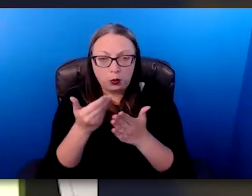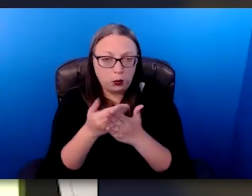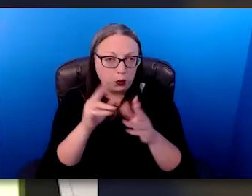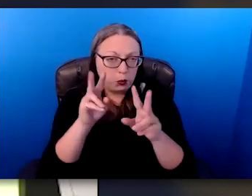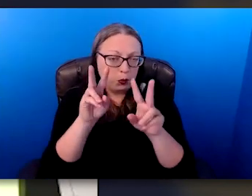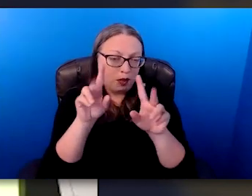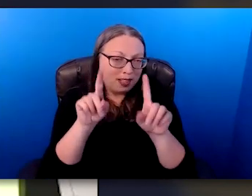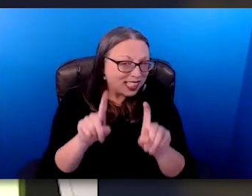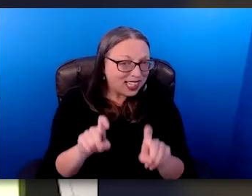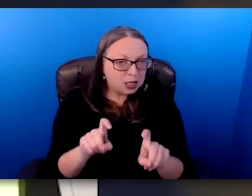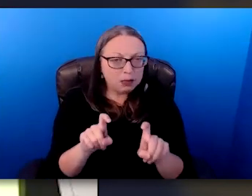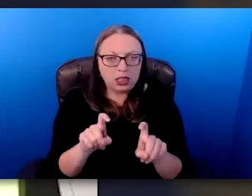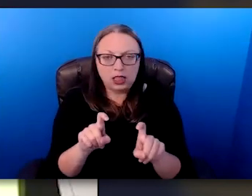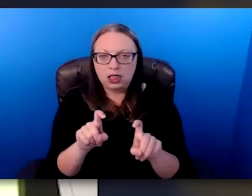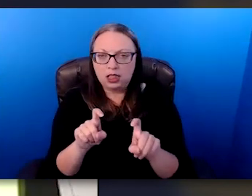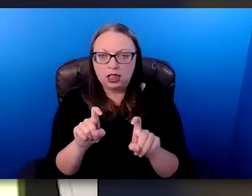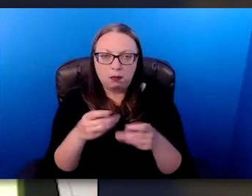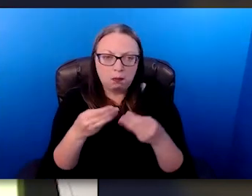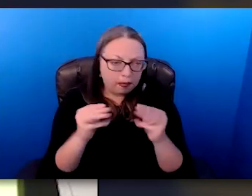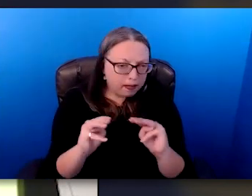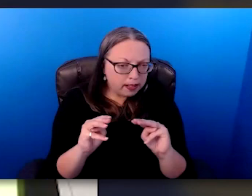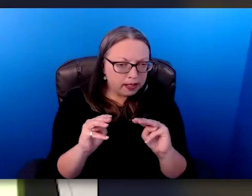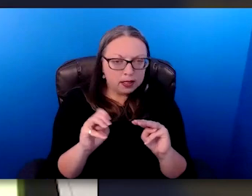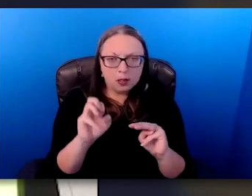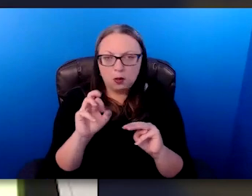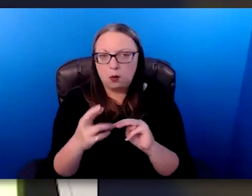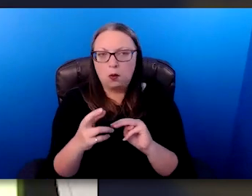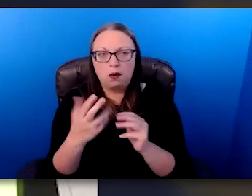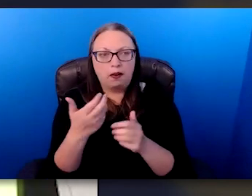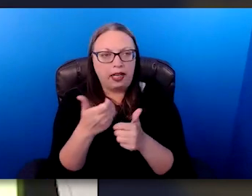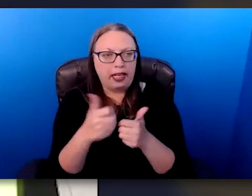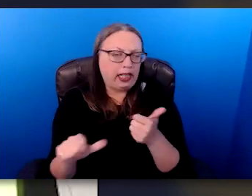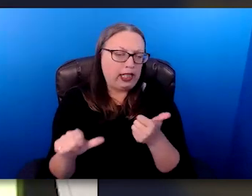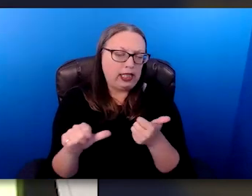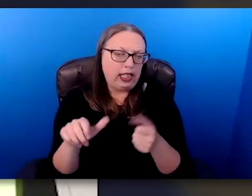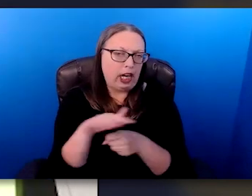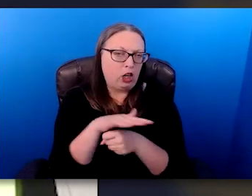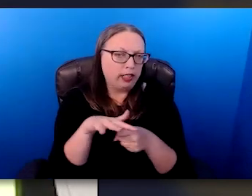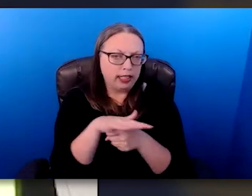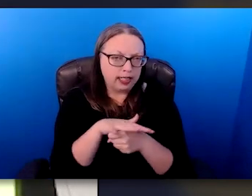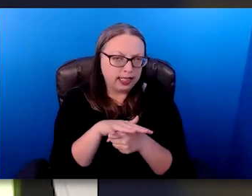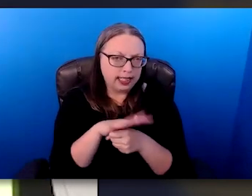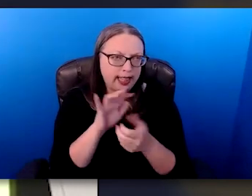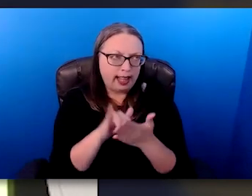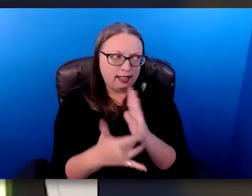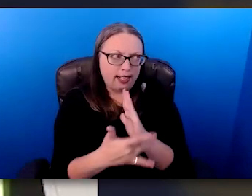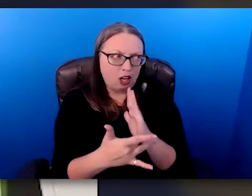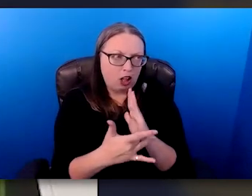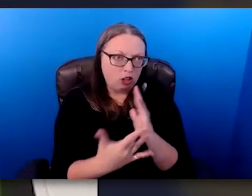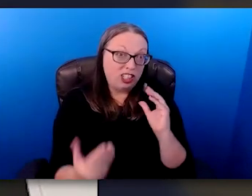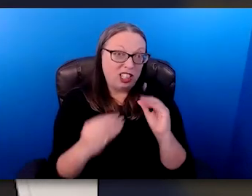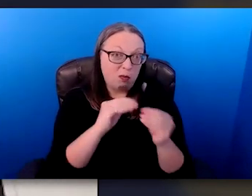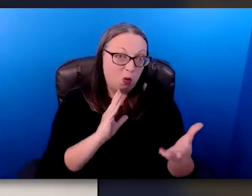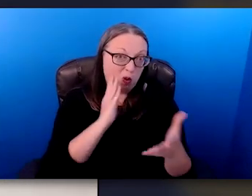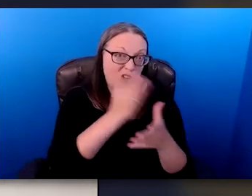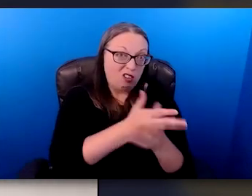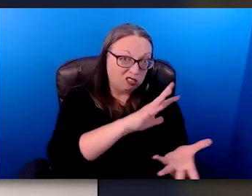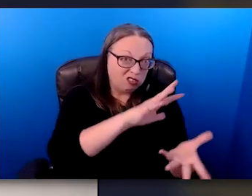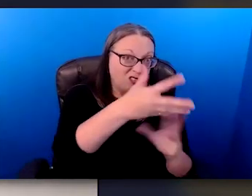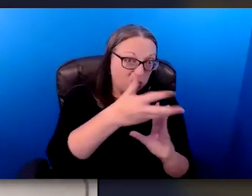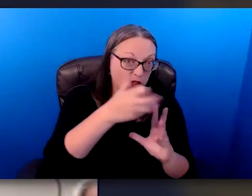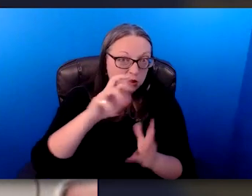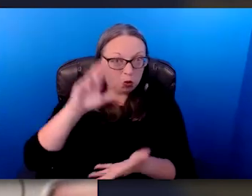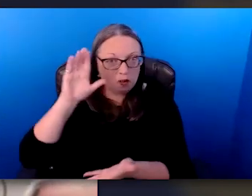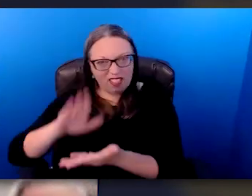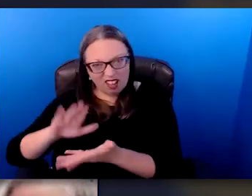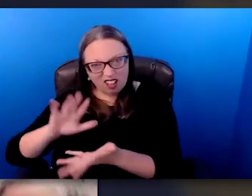any disciplinary areas in which the technologies are proving to be more disruptive or less disruptive? Sure.